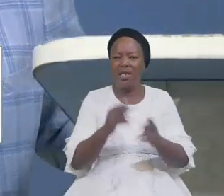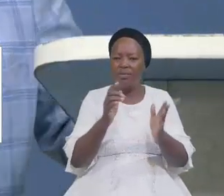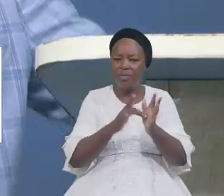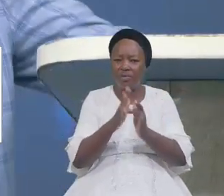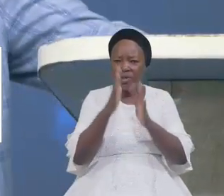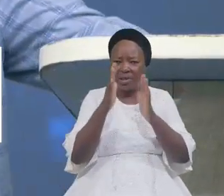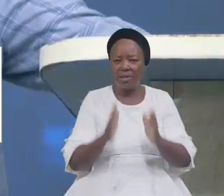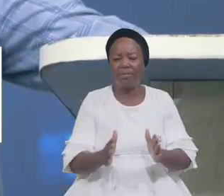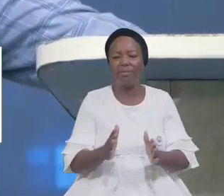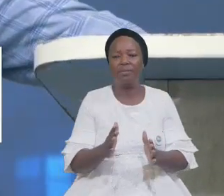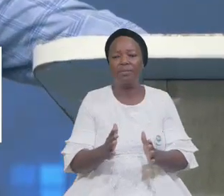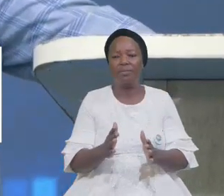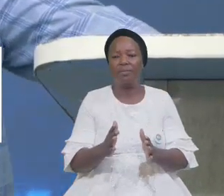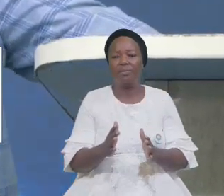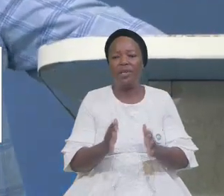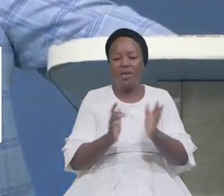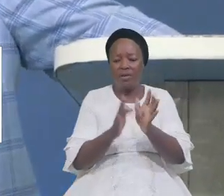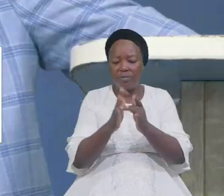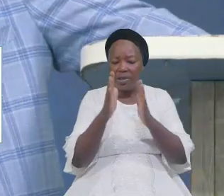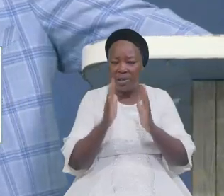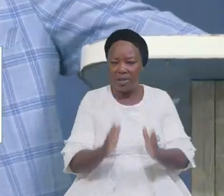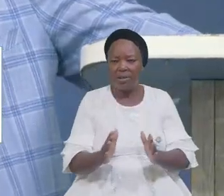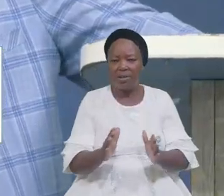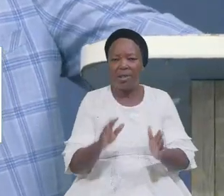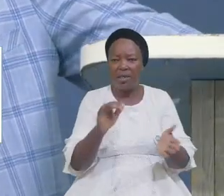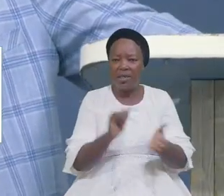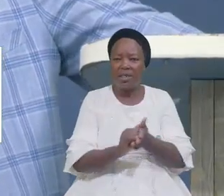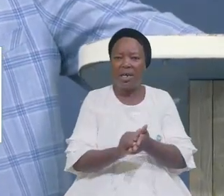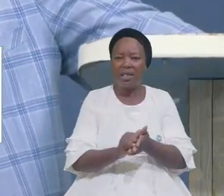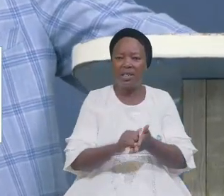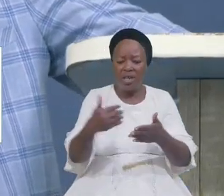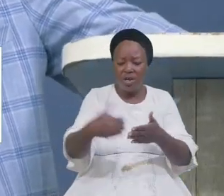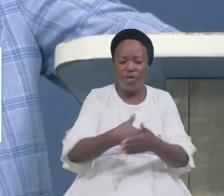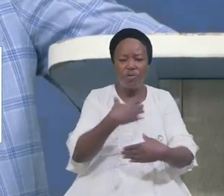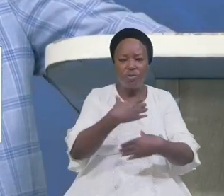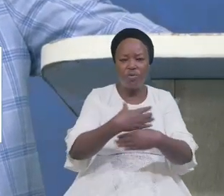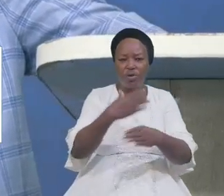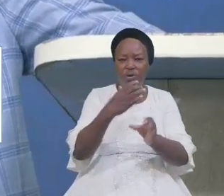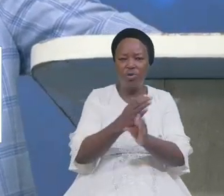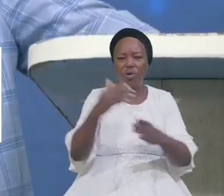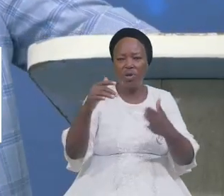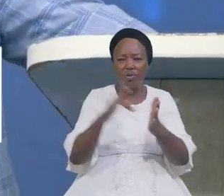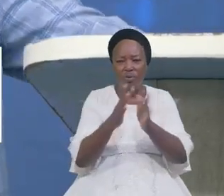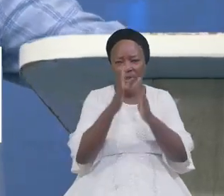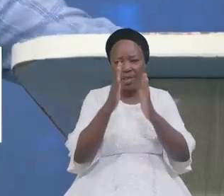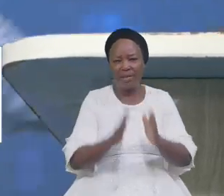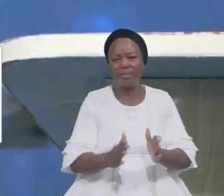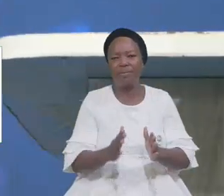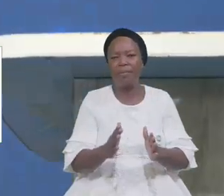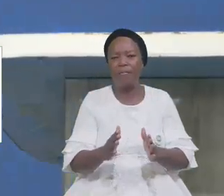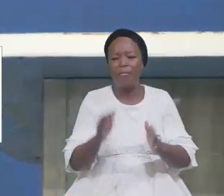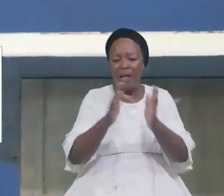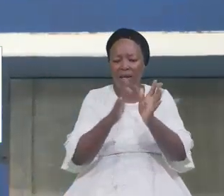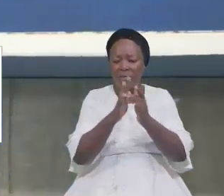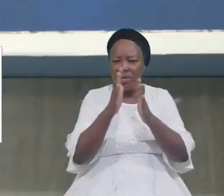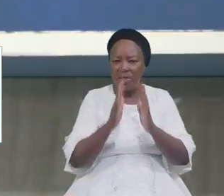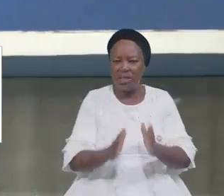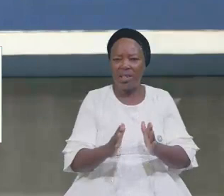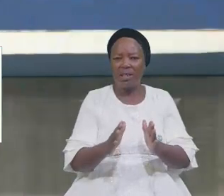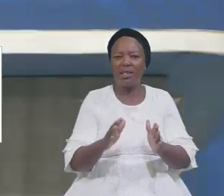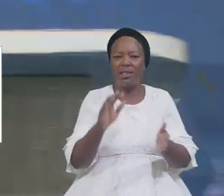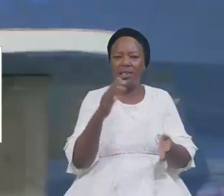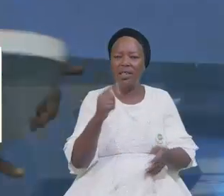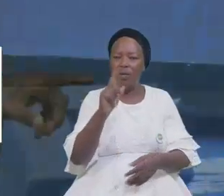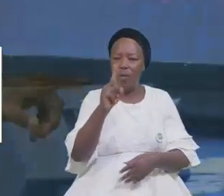Christian. Christian, that new creature Christian. Christian, the one